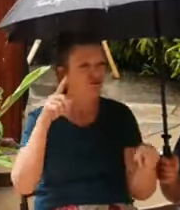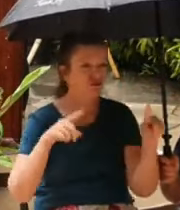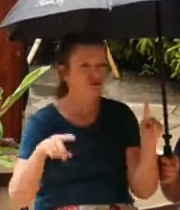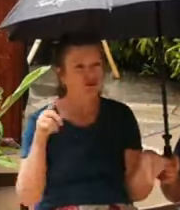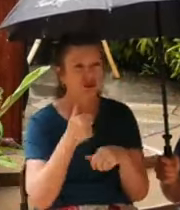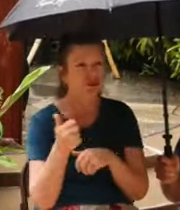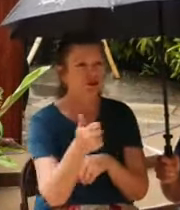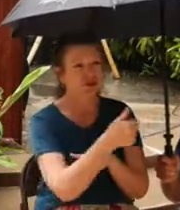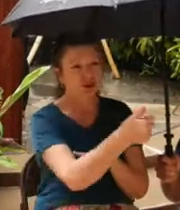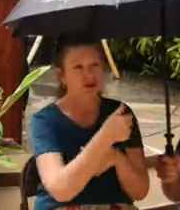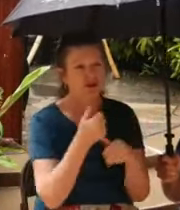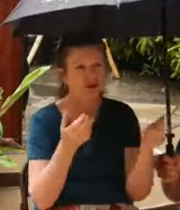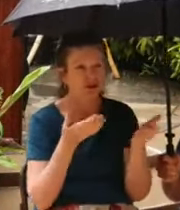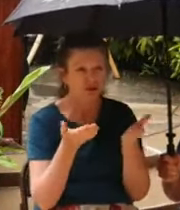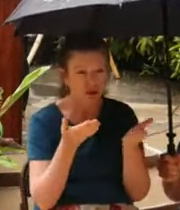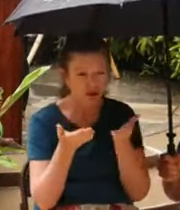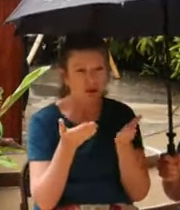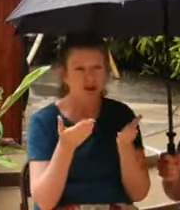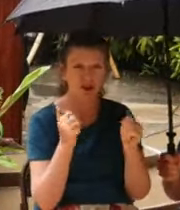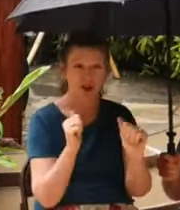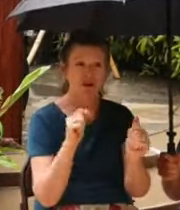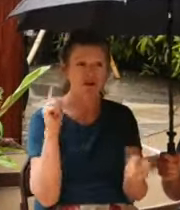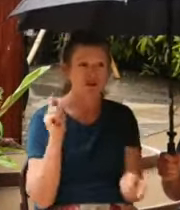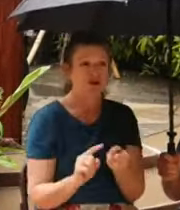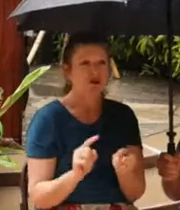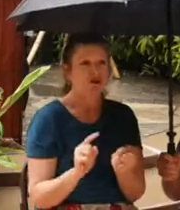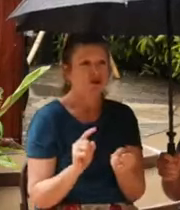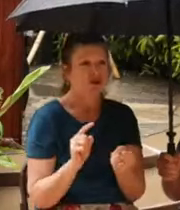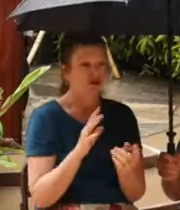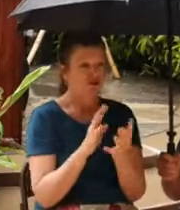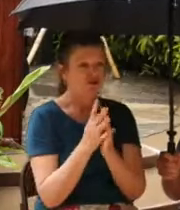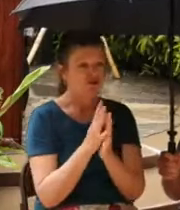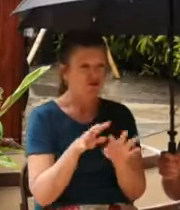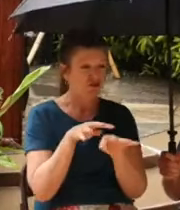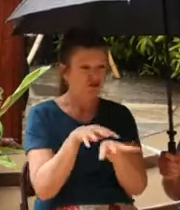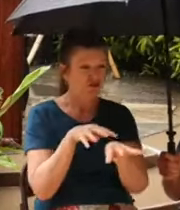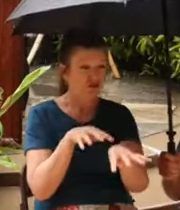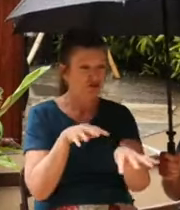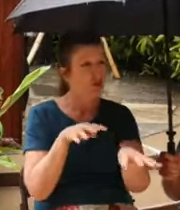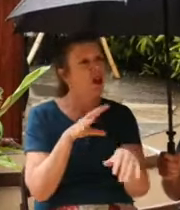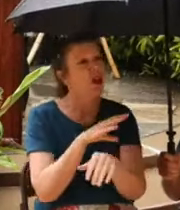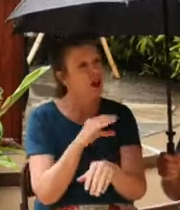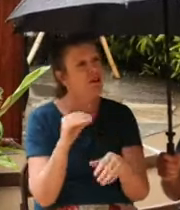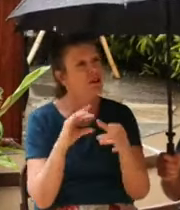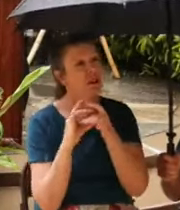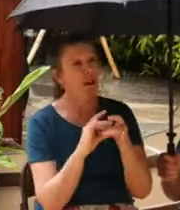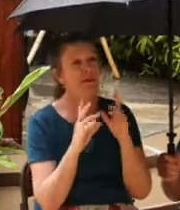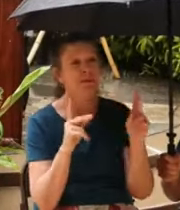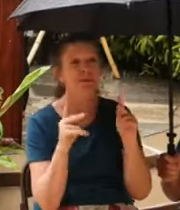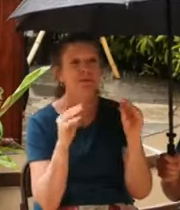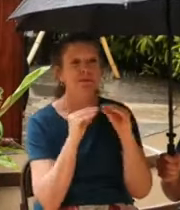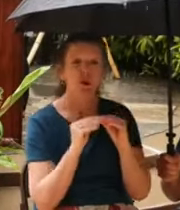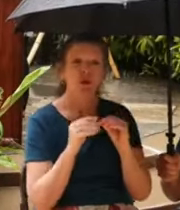transportation services in an effort to reduce traffic congestion and connect people more